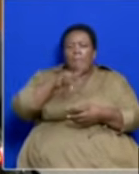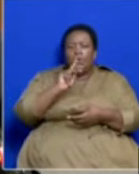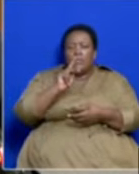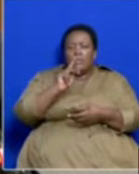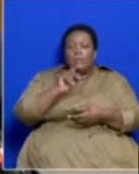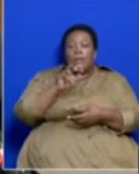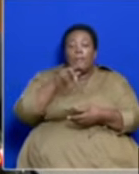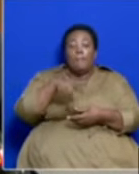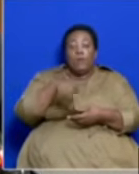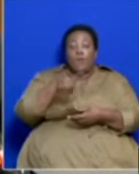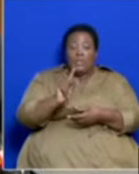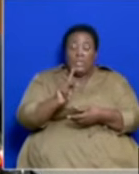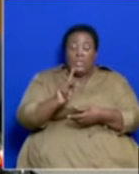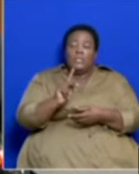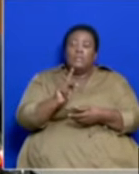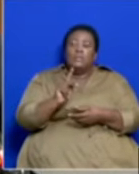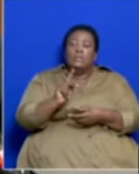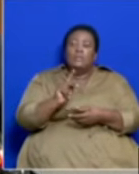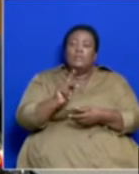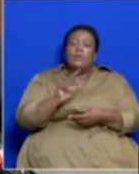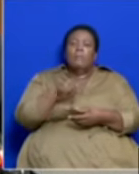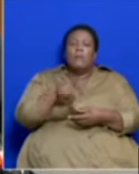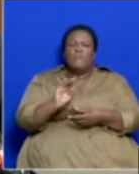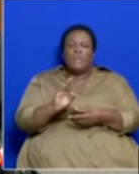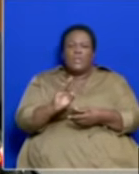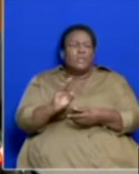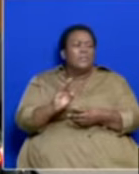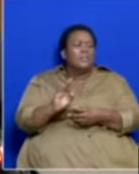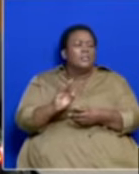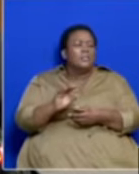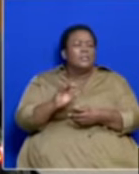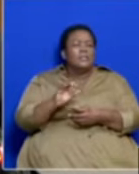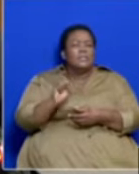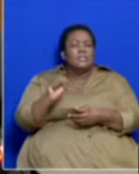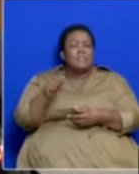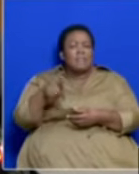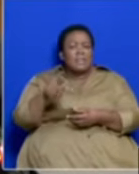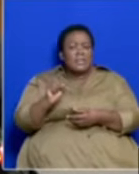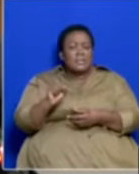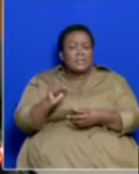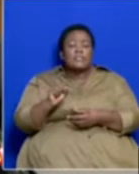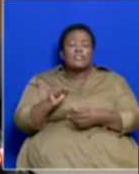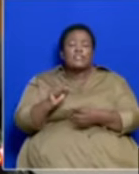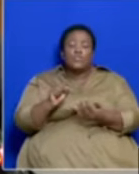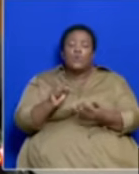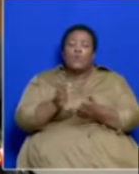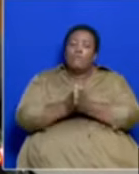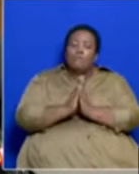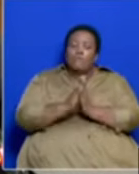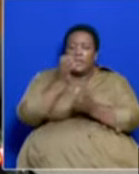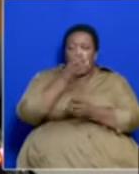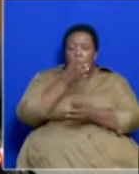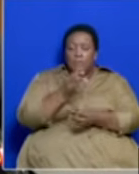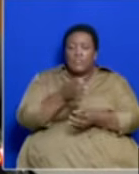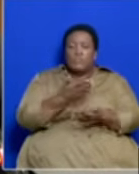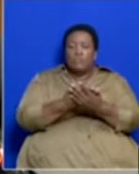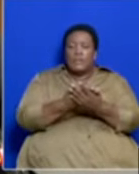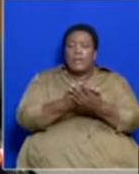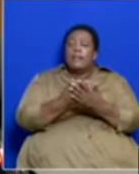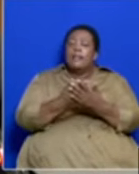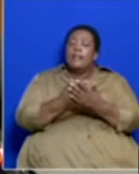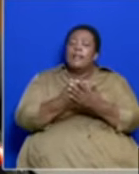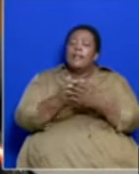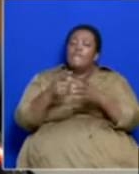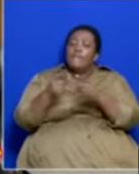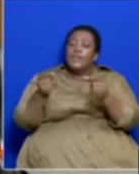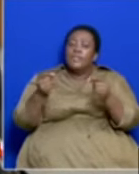the COE Investigation Unit requests the information to assist in completing the internal investigation. EMPD